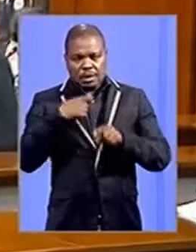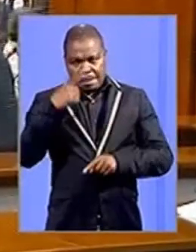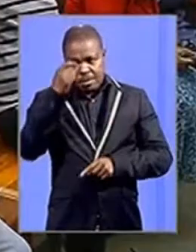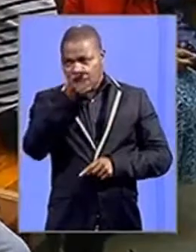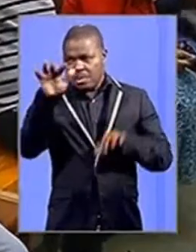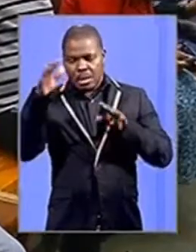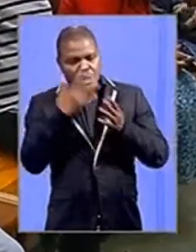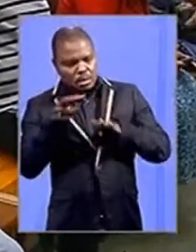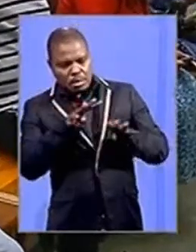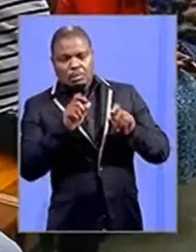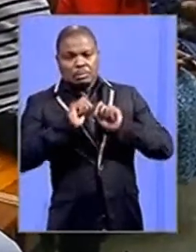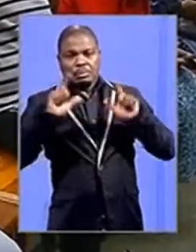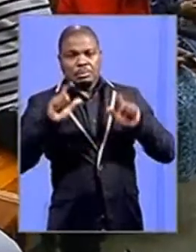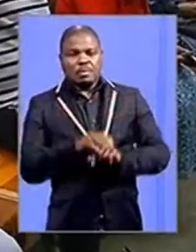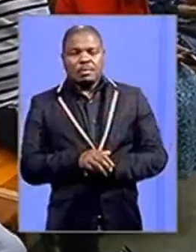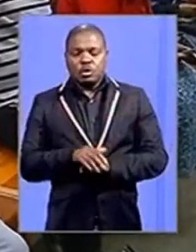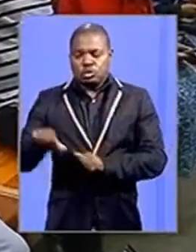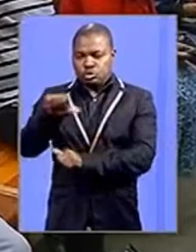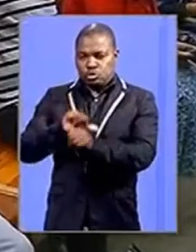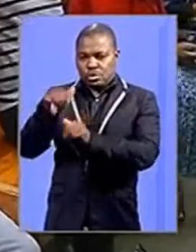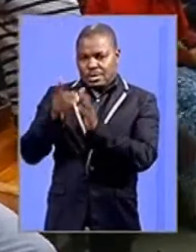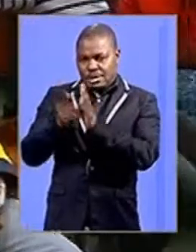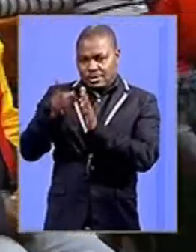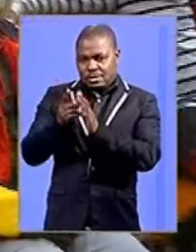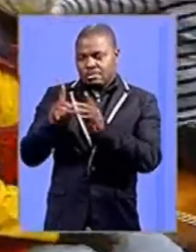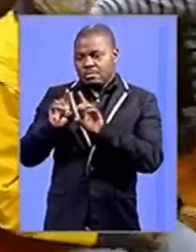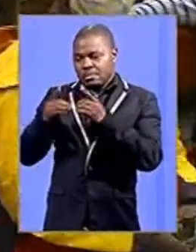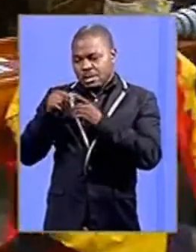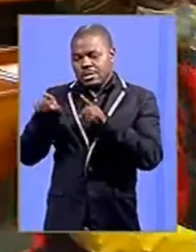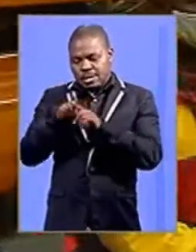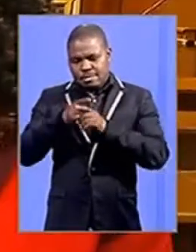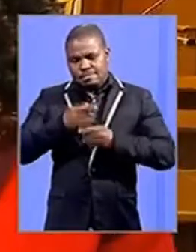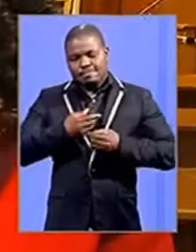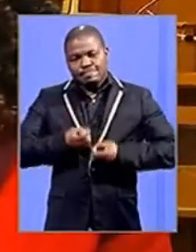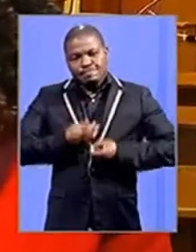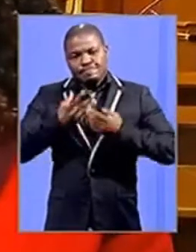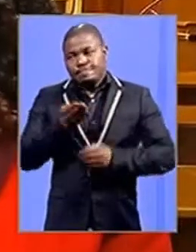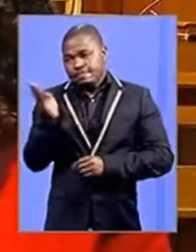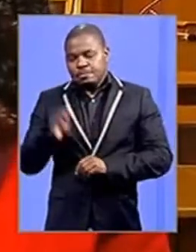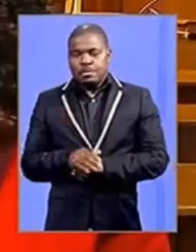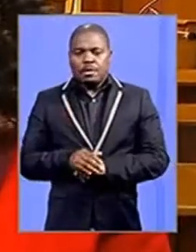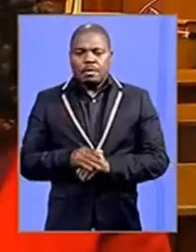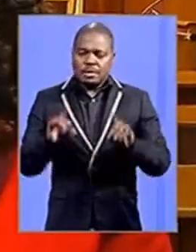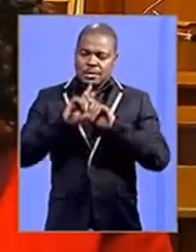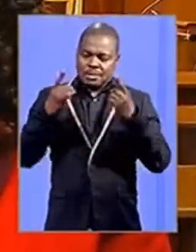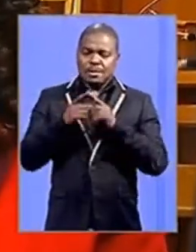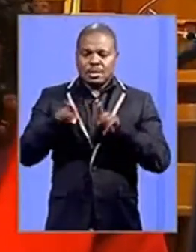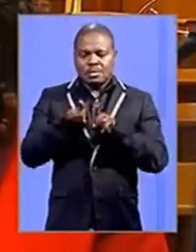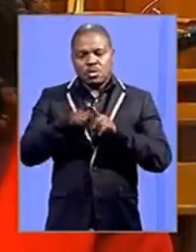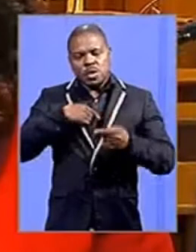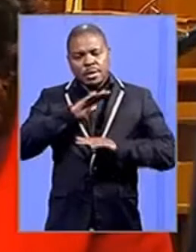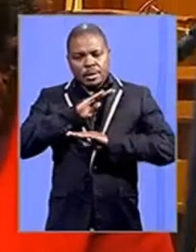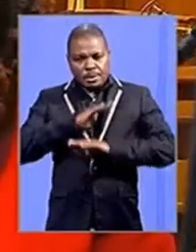public. Lefapha la ditirelo tša leago le lona le ntšhitše maikutlo. Bjale ka department re kwa re lokologile ka lebaka la